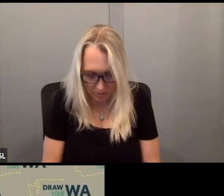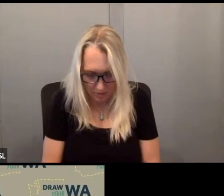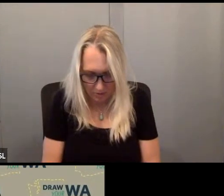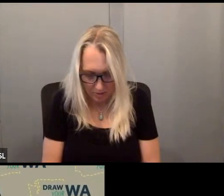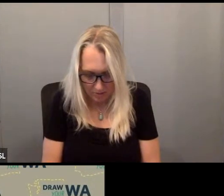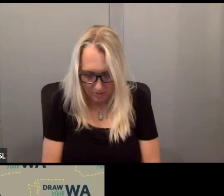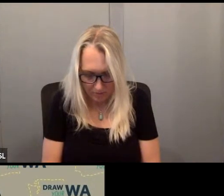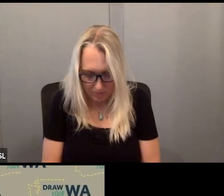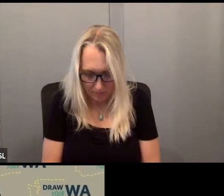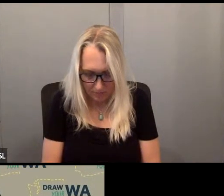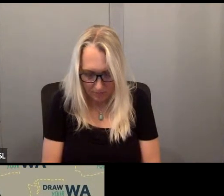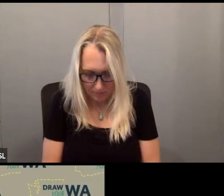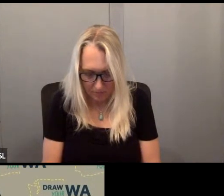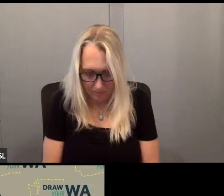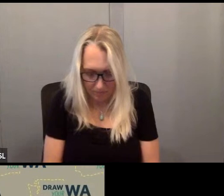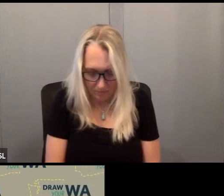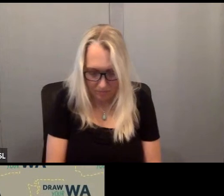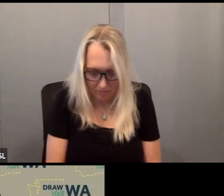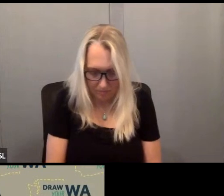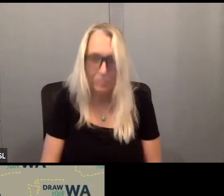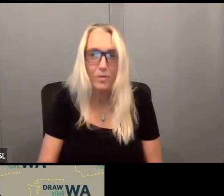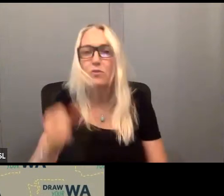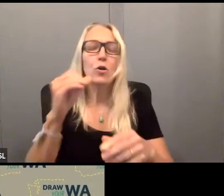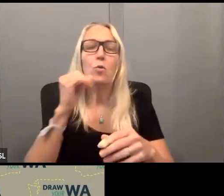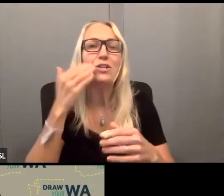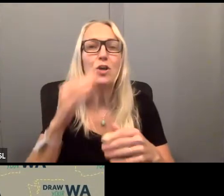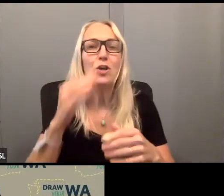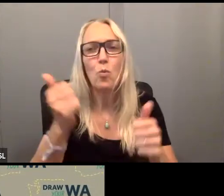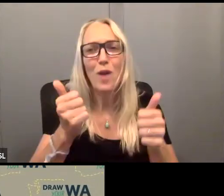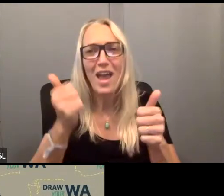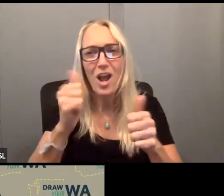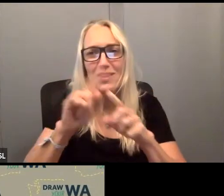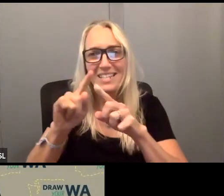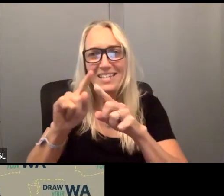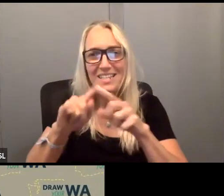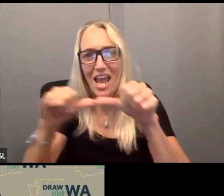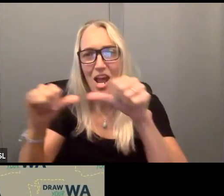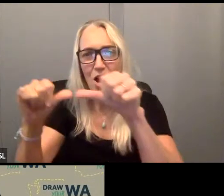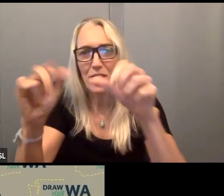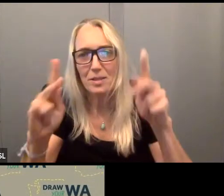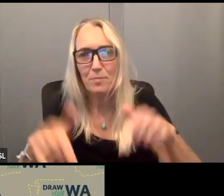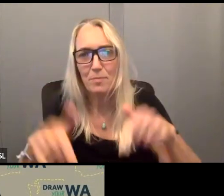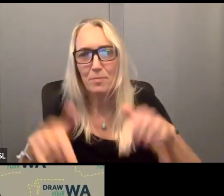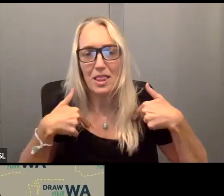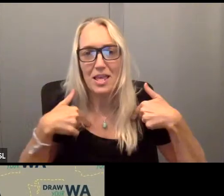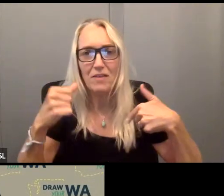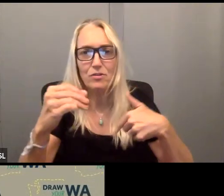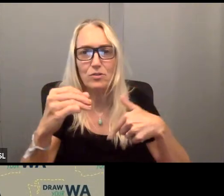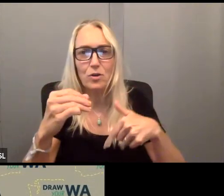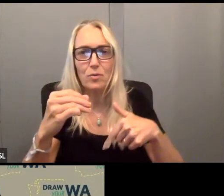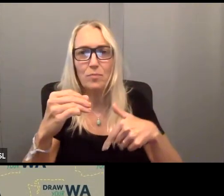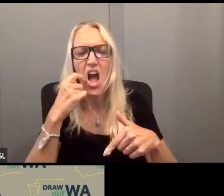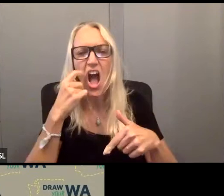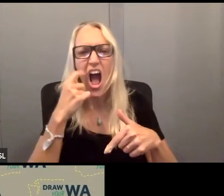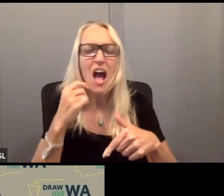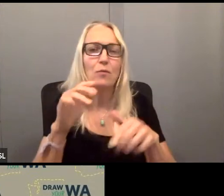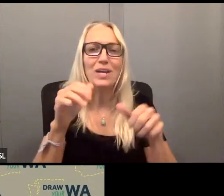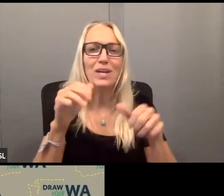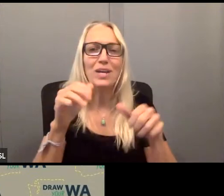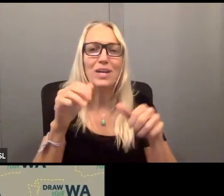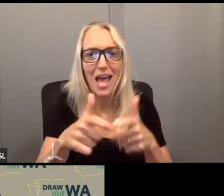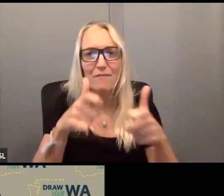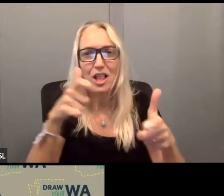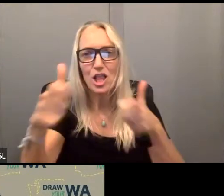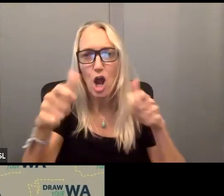good idea of where our 7.7 million residents live and which districts will need to get larger in area to add